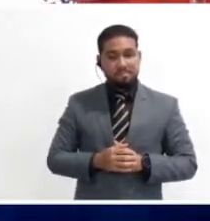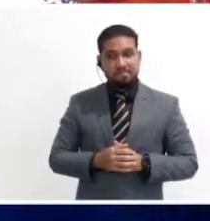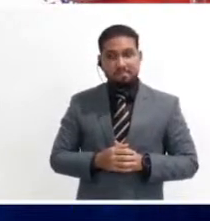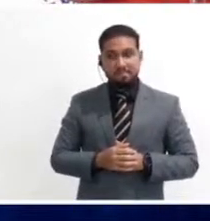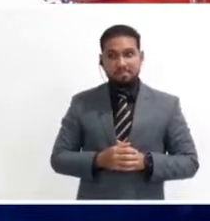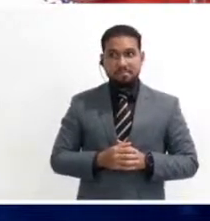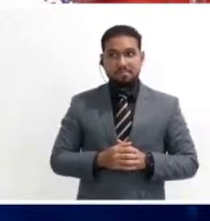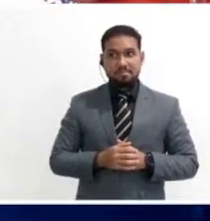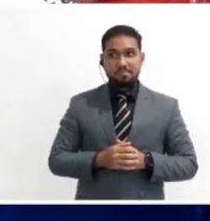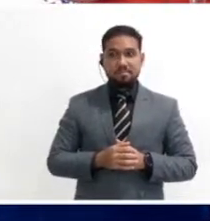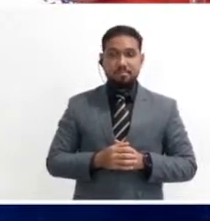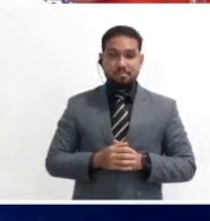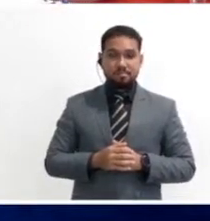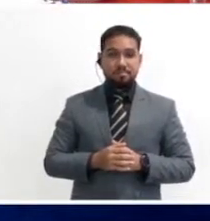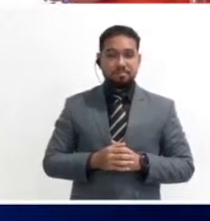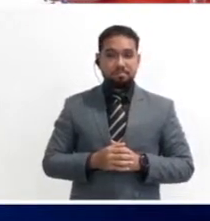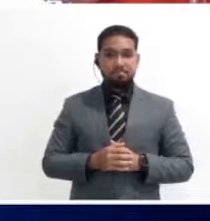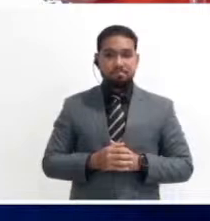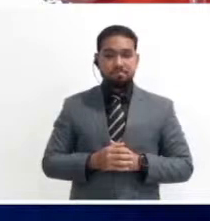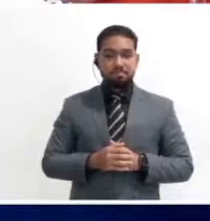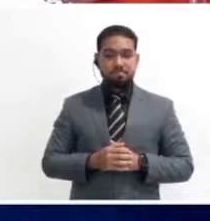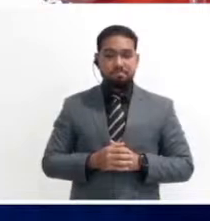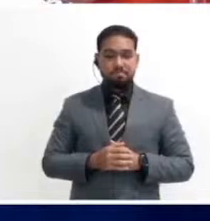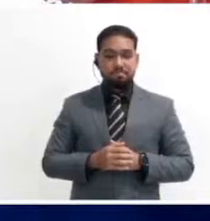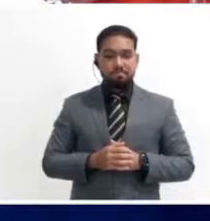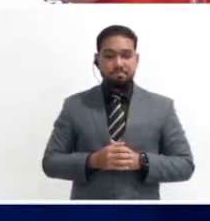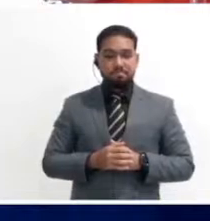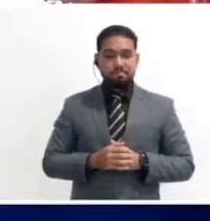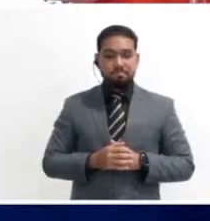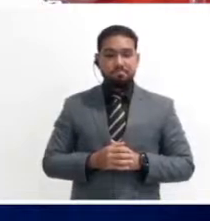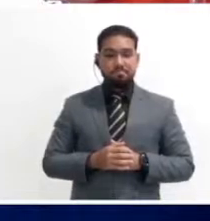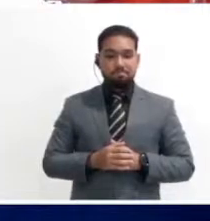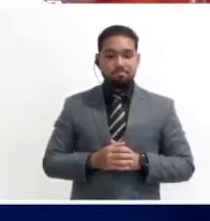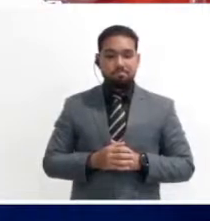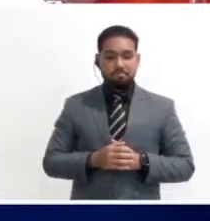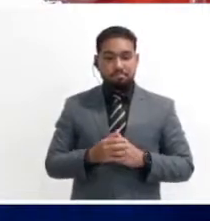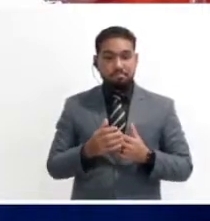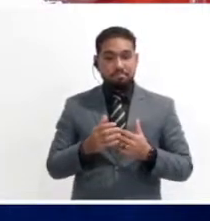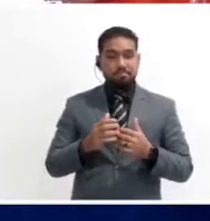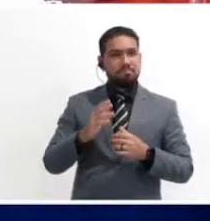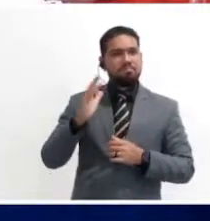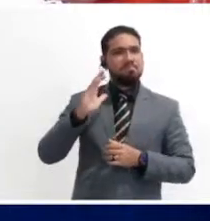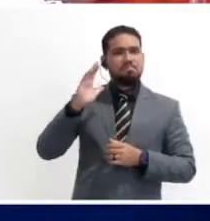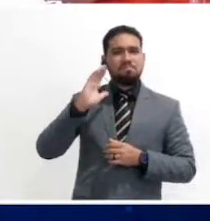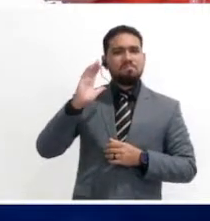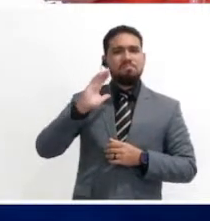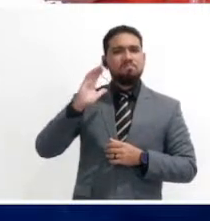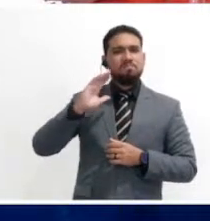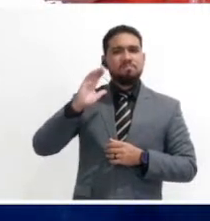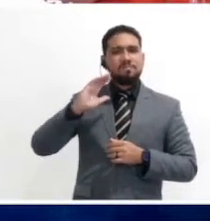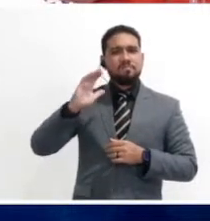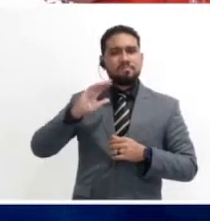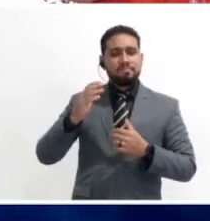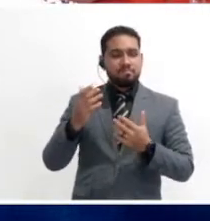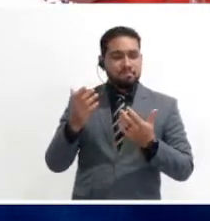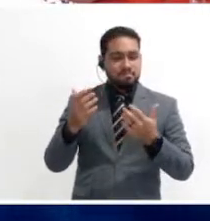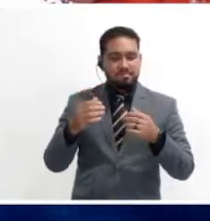So, you know, the initial packaging was quite different from what we're doing today. So initial packaging was all